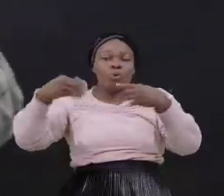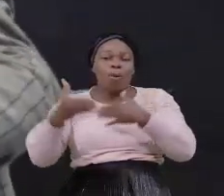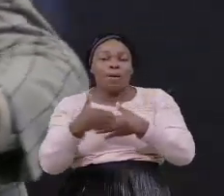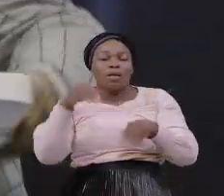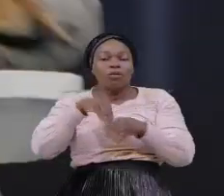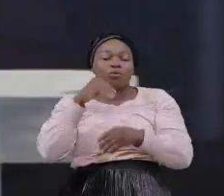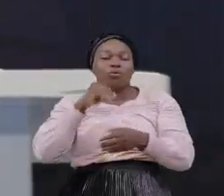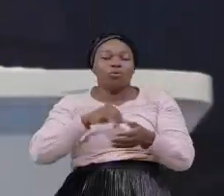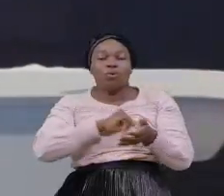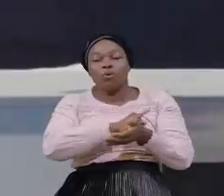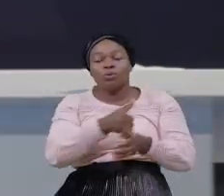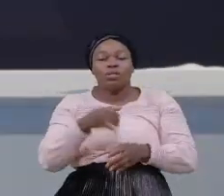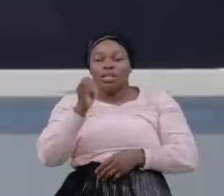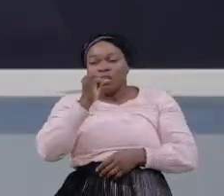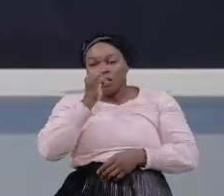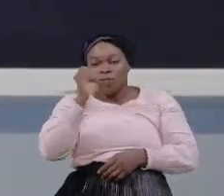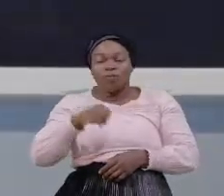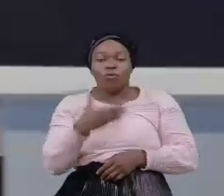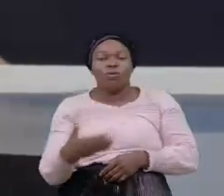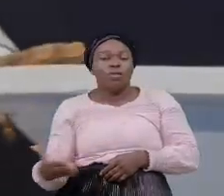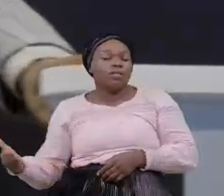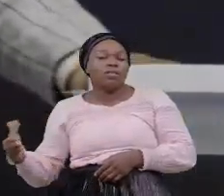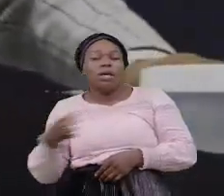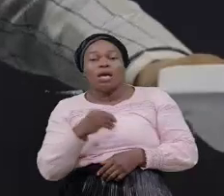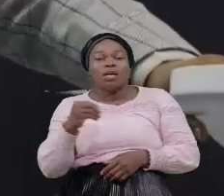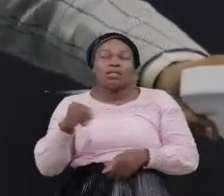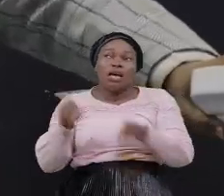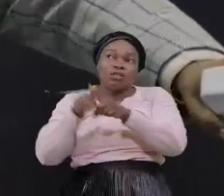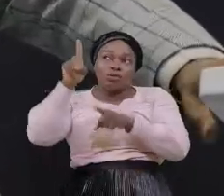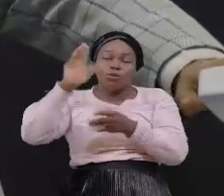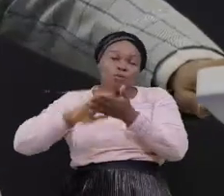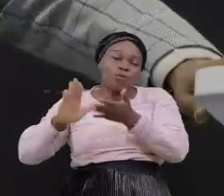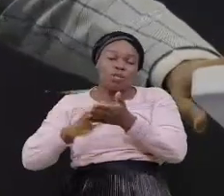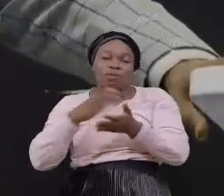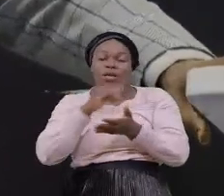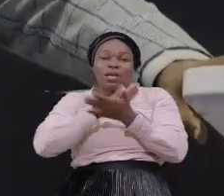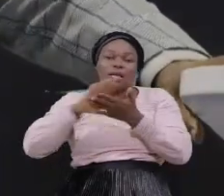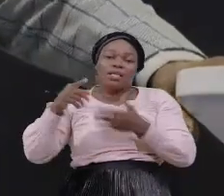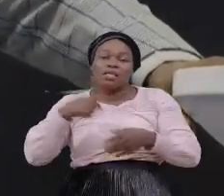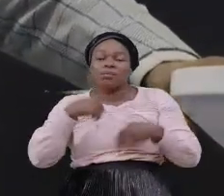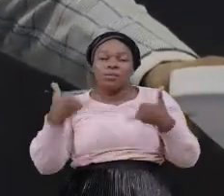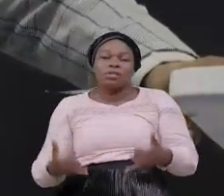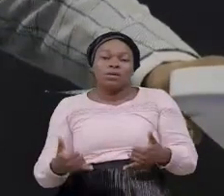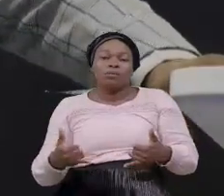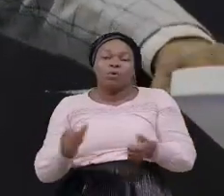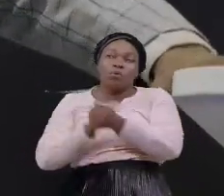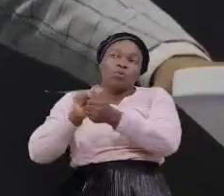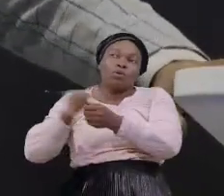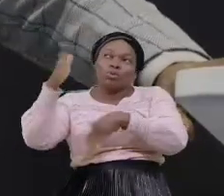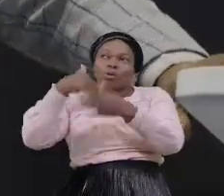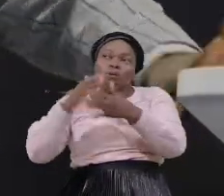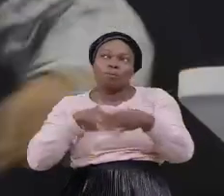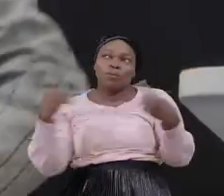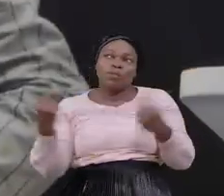As you forgive and as you cleanse me now, wash all my sins away. We pray,